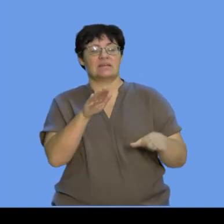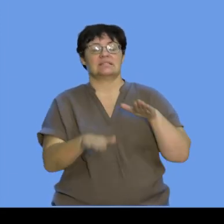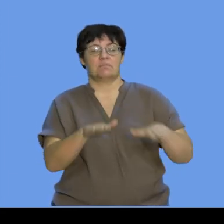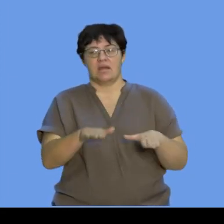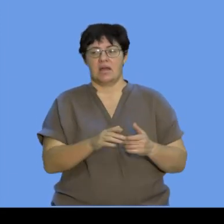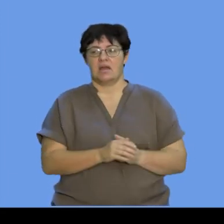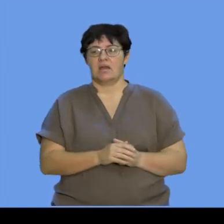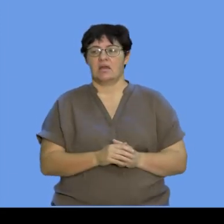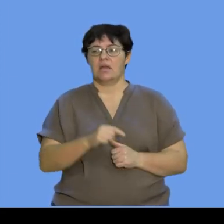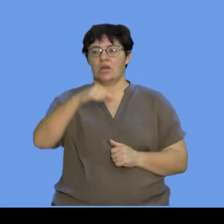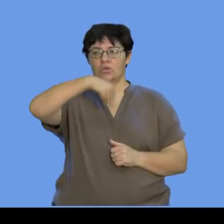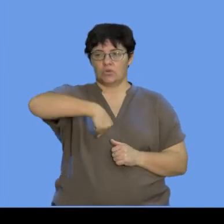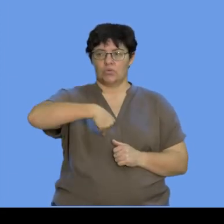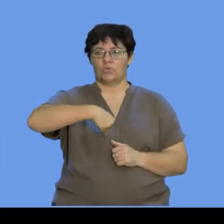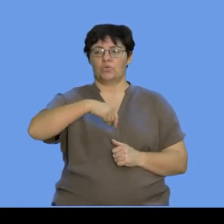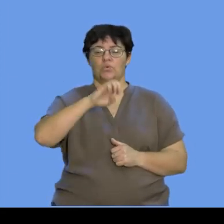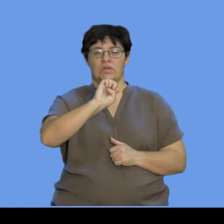to QER.